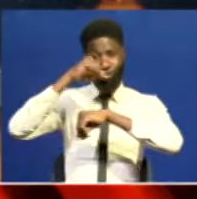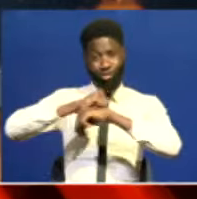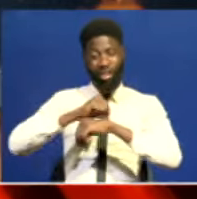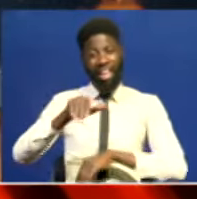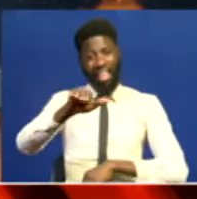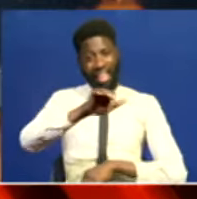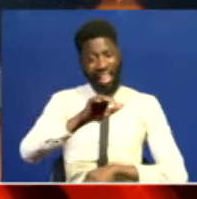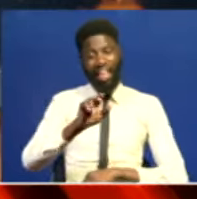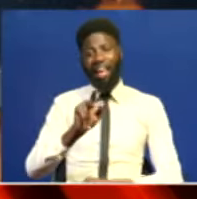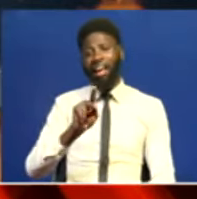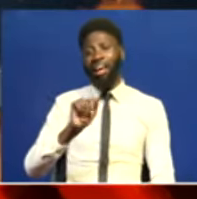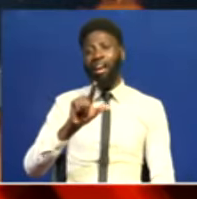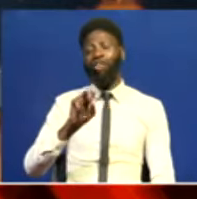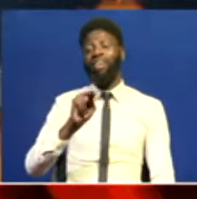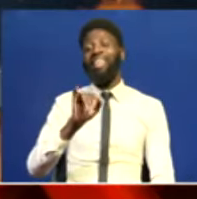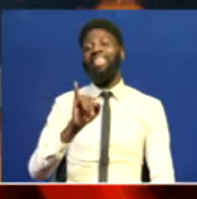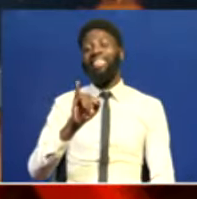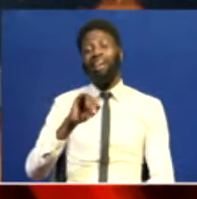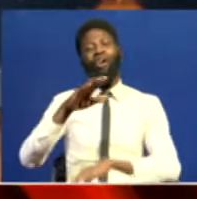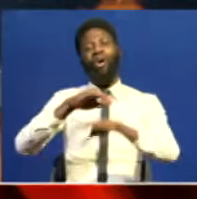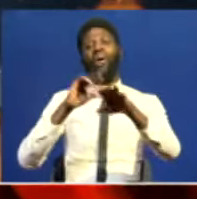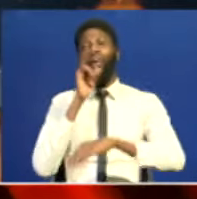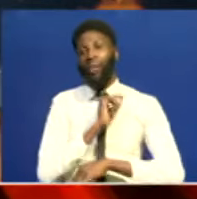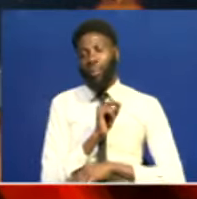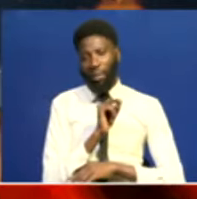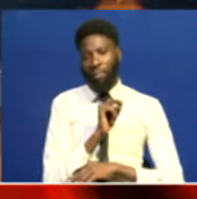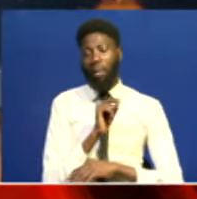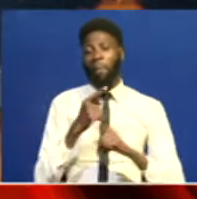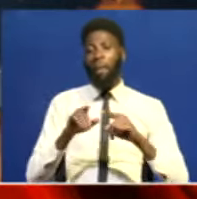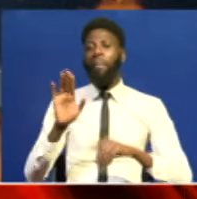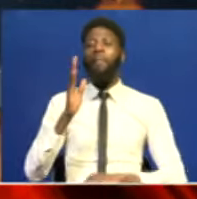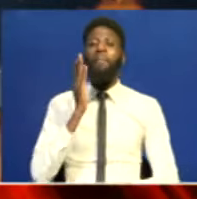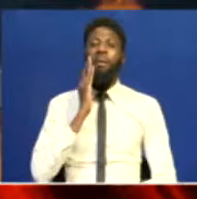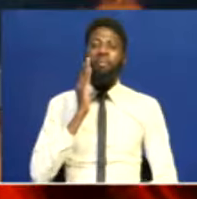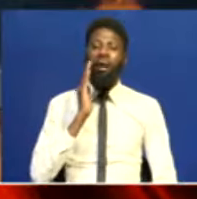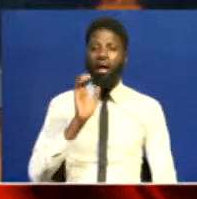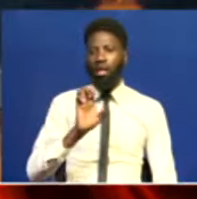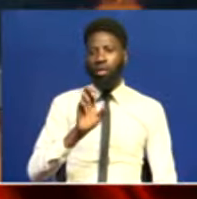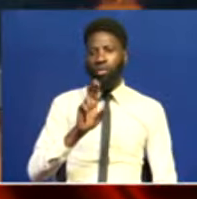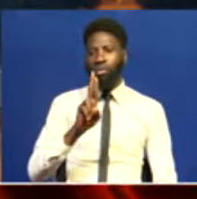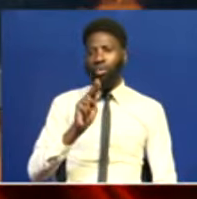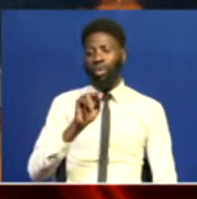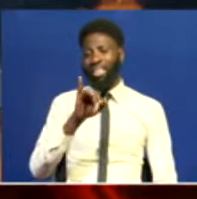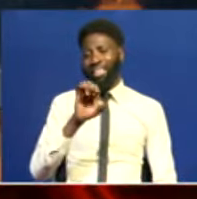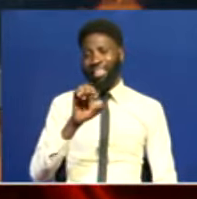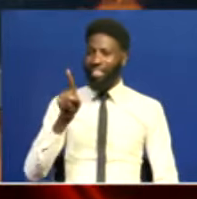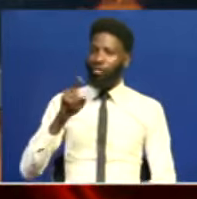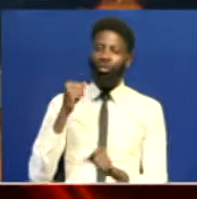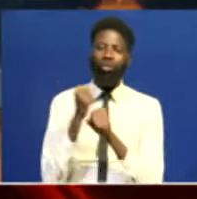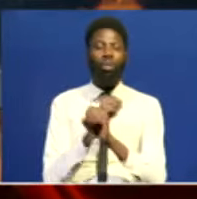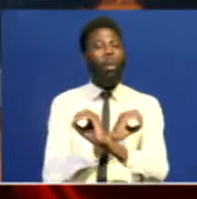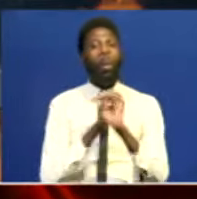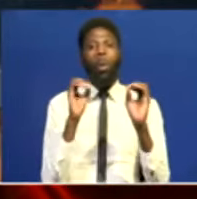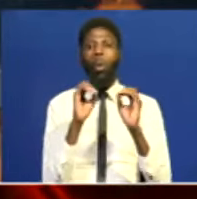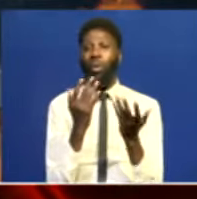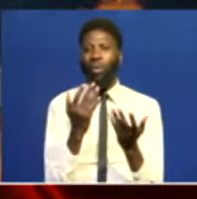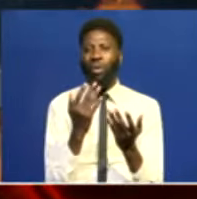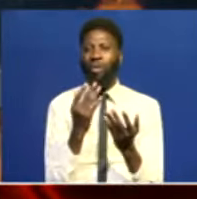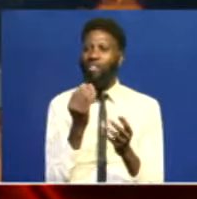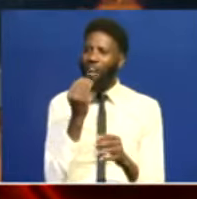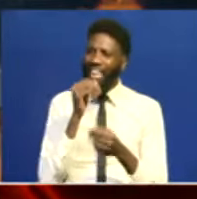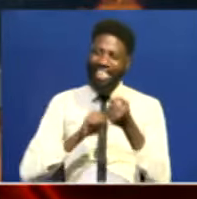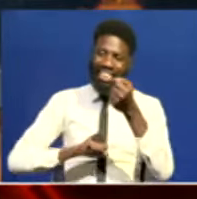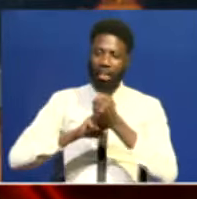Eunice Khadiav, says she is unemployed and can barely meet her family's daily expenses. She's now